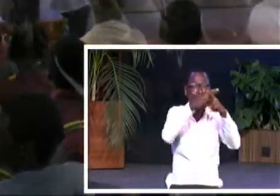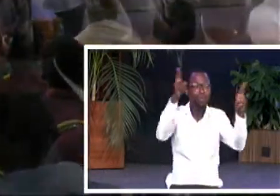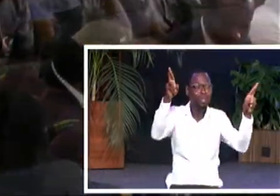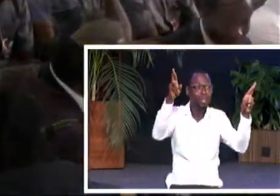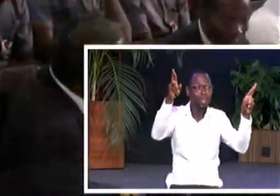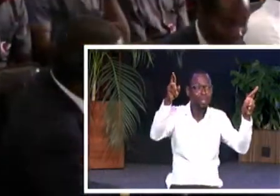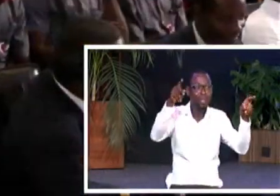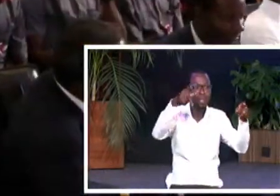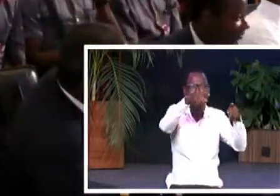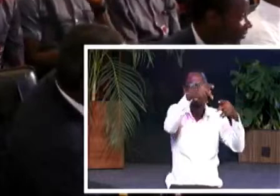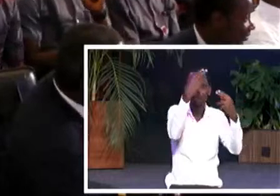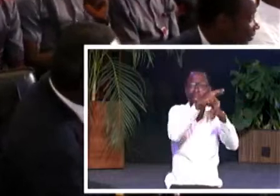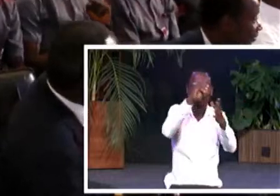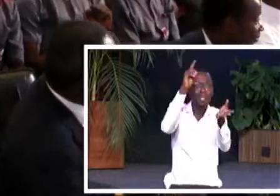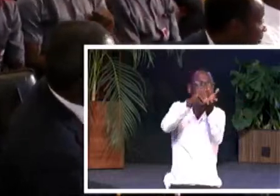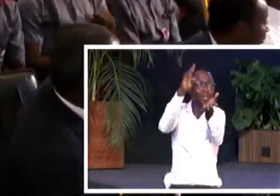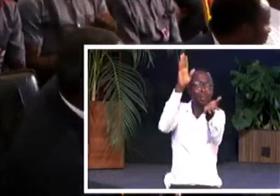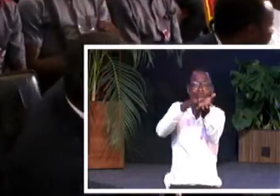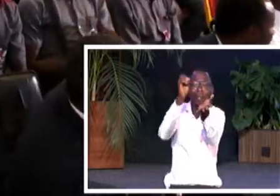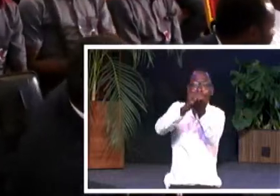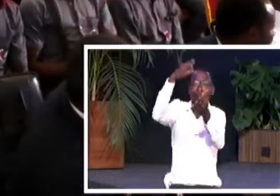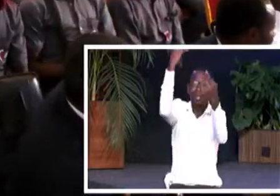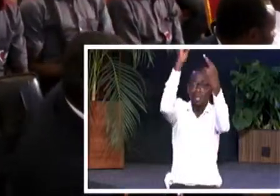DTI, are you ready?